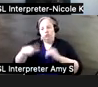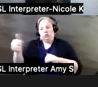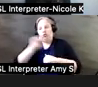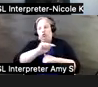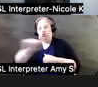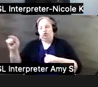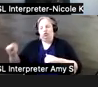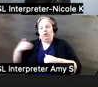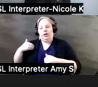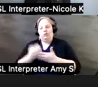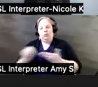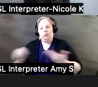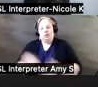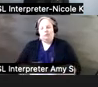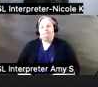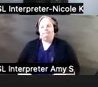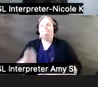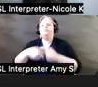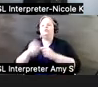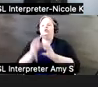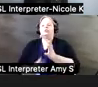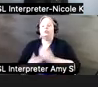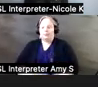other adaptive controllers we'll talk about later.